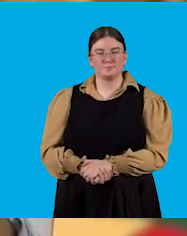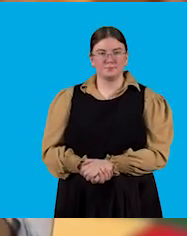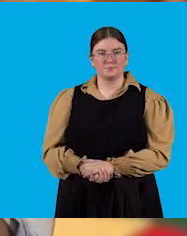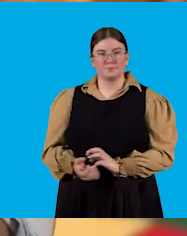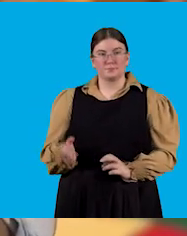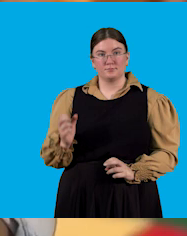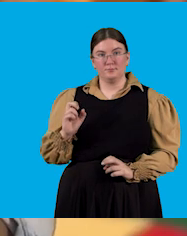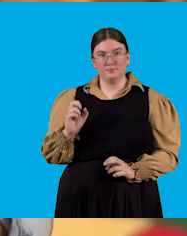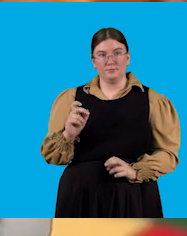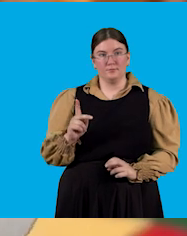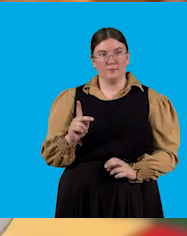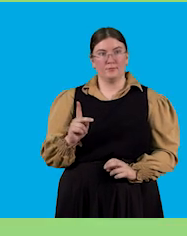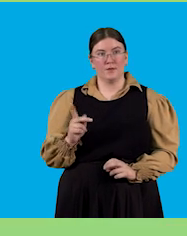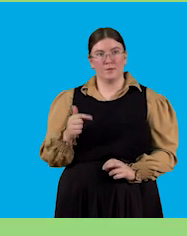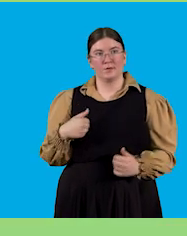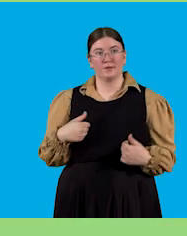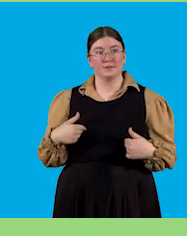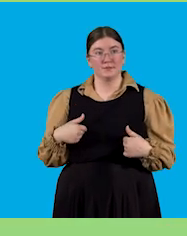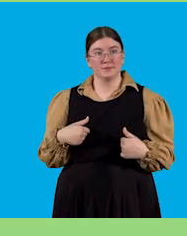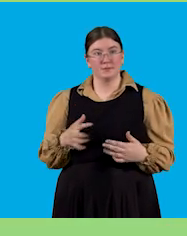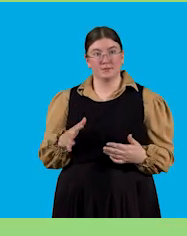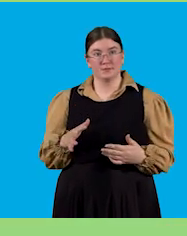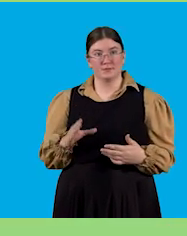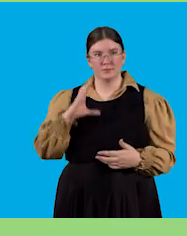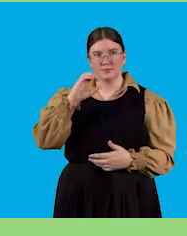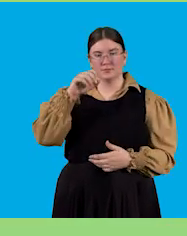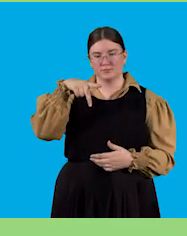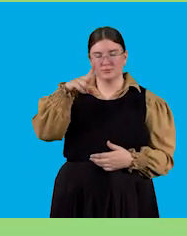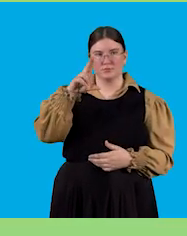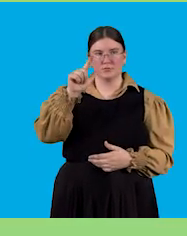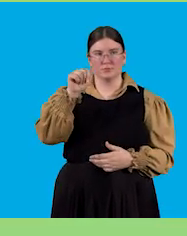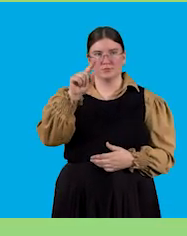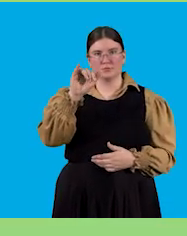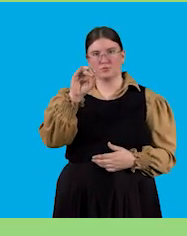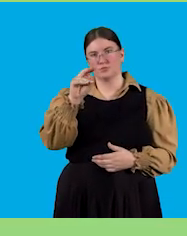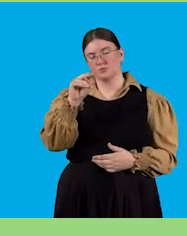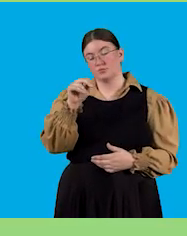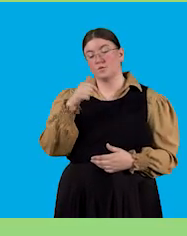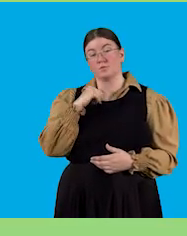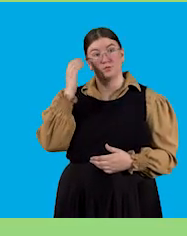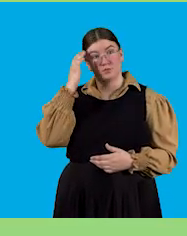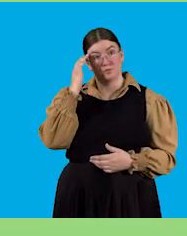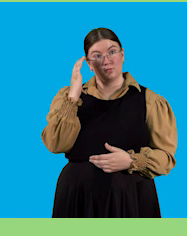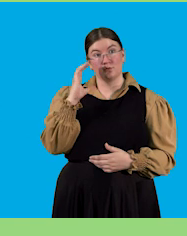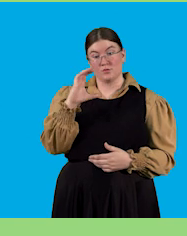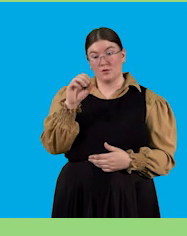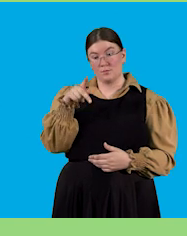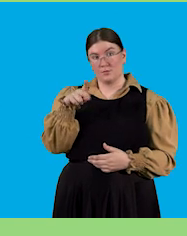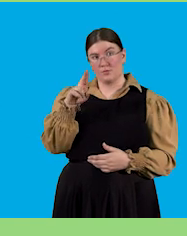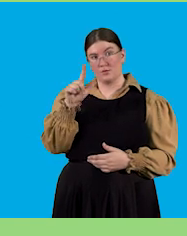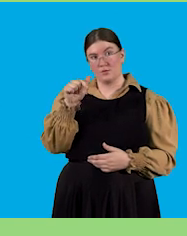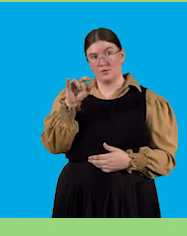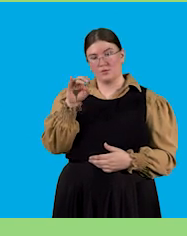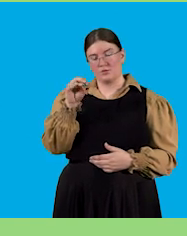Okay, so our flow diagram will start with the process of copulation. We already know that copulation is another word